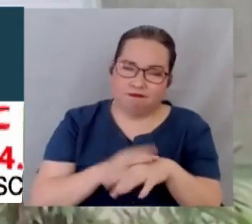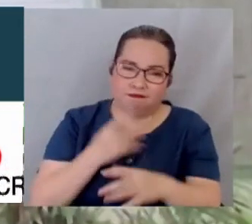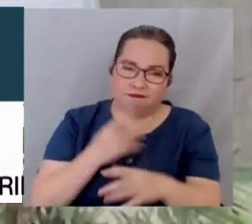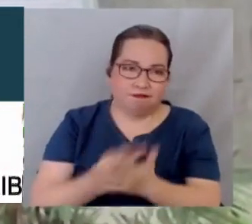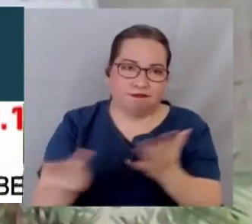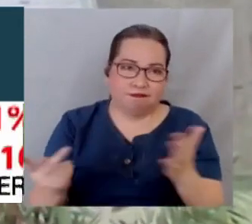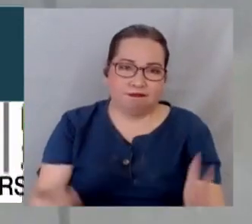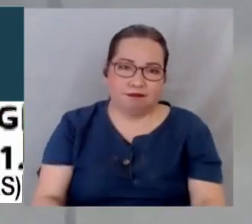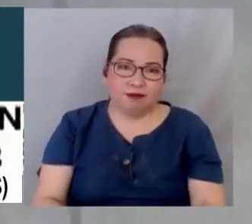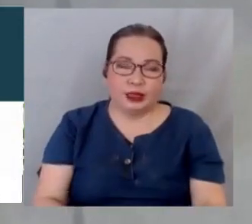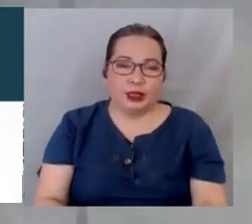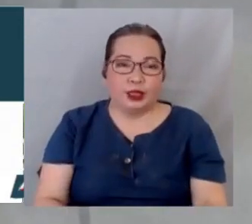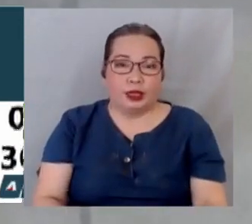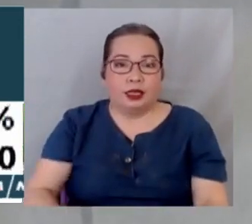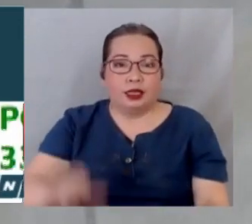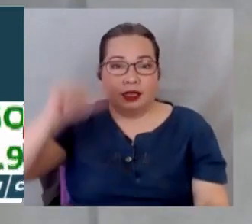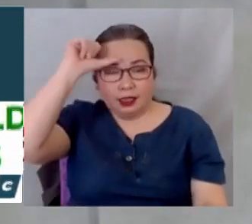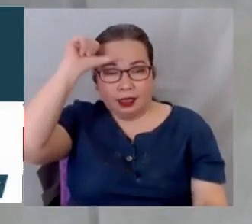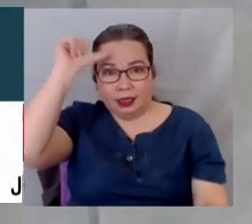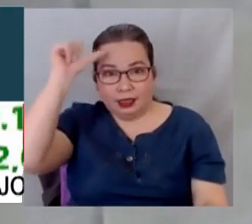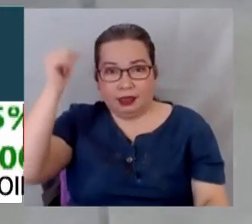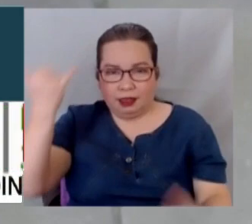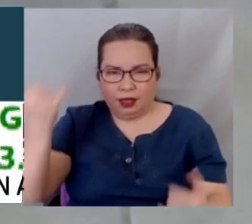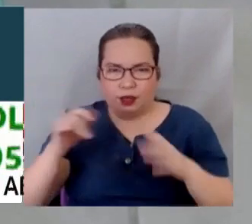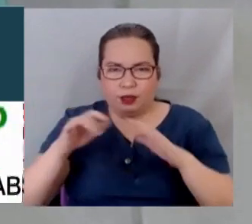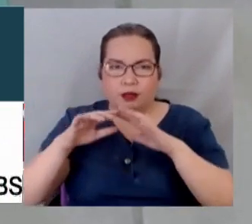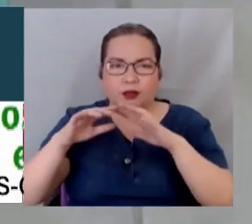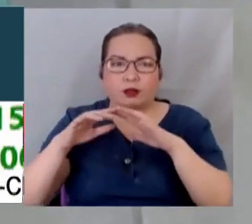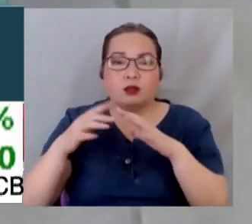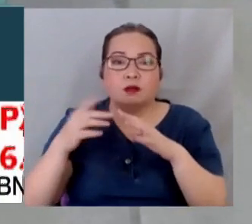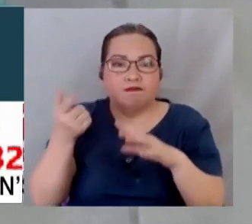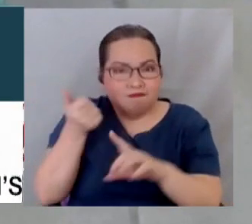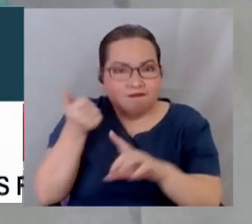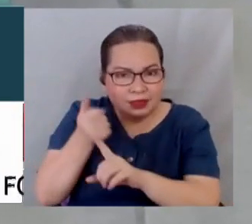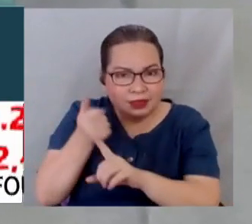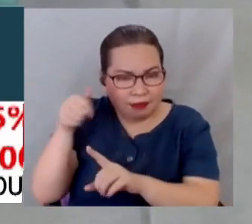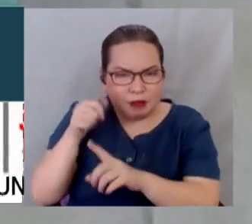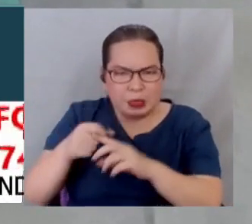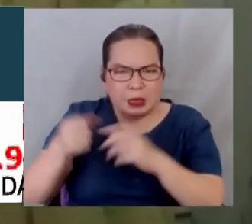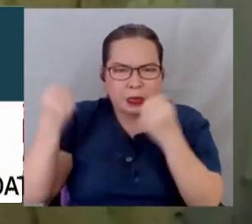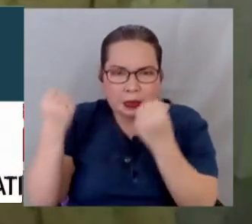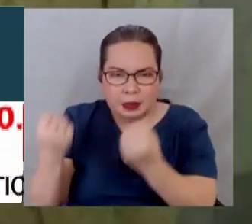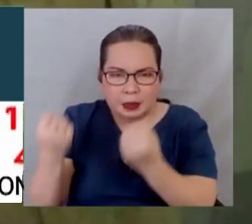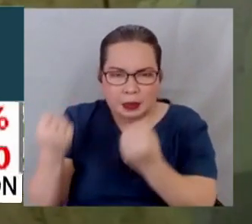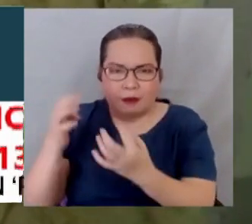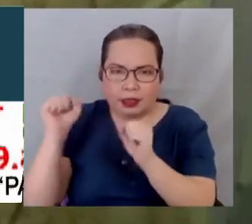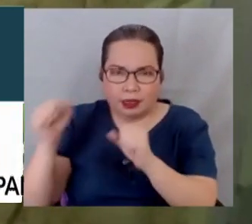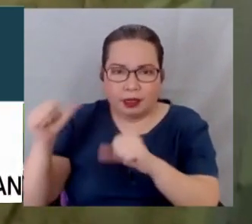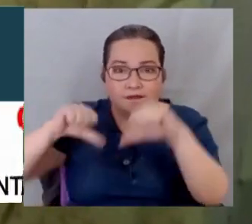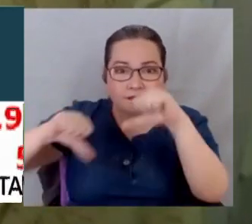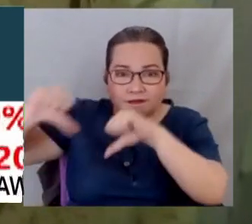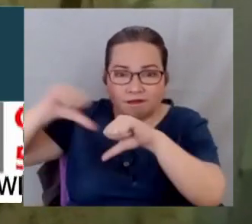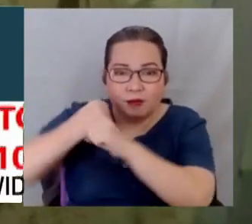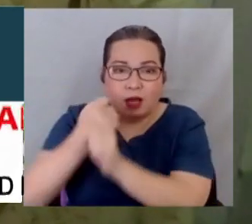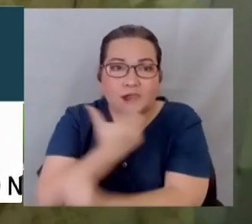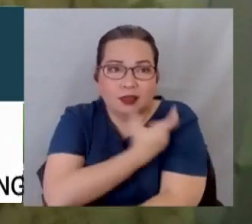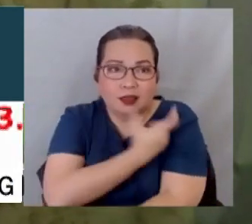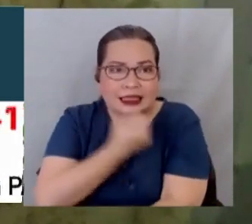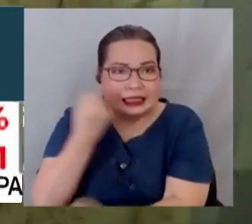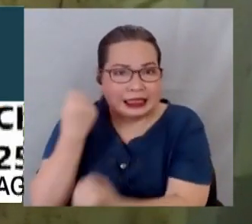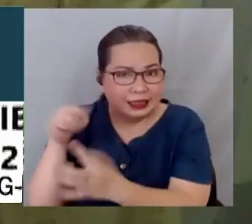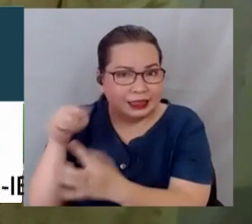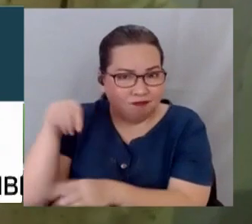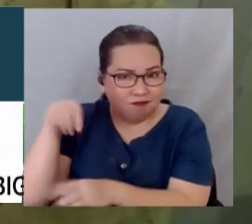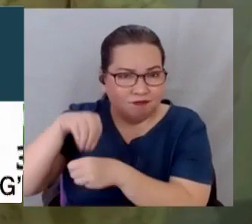India is the world's largest vaccine producing nation, with the Serum Institute of India having mass produced the